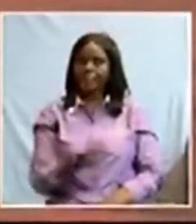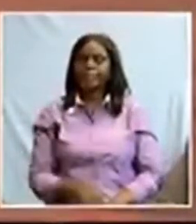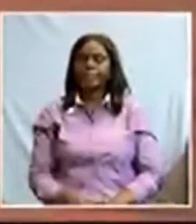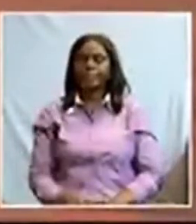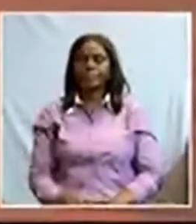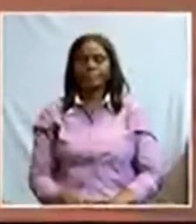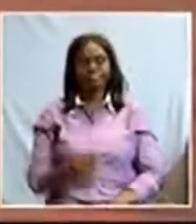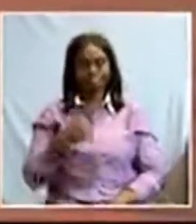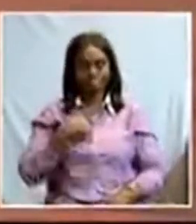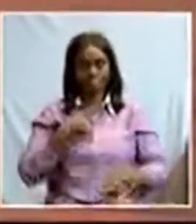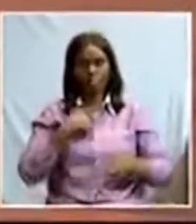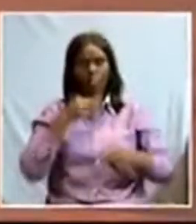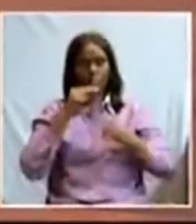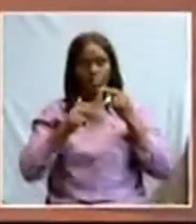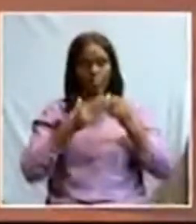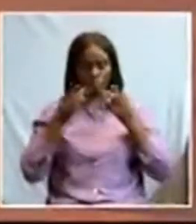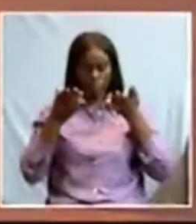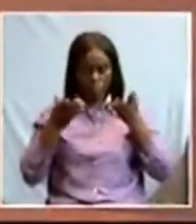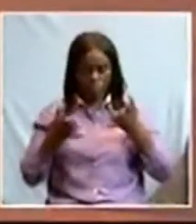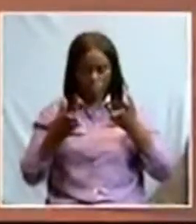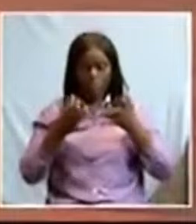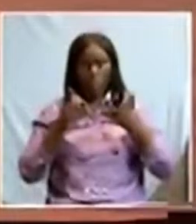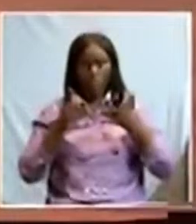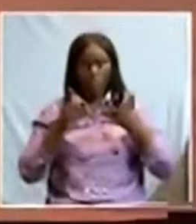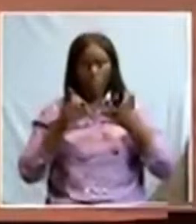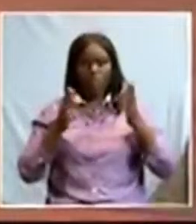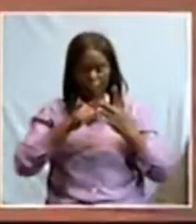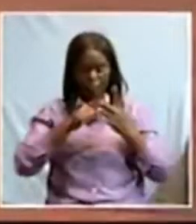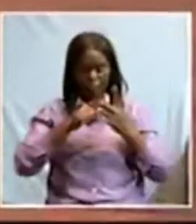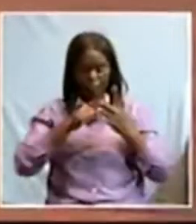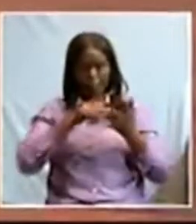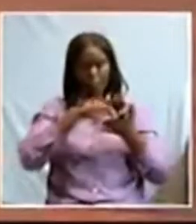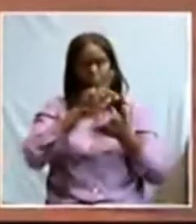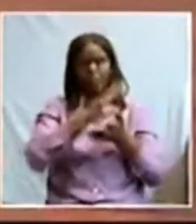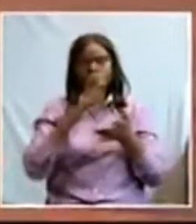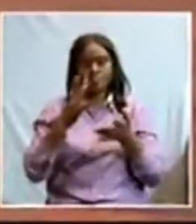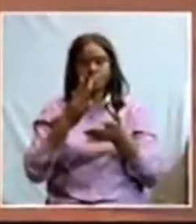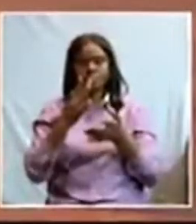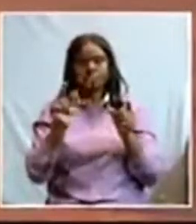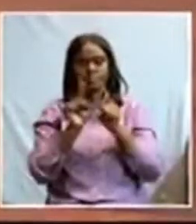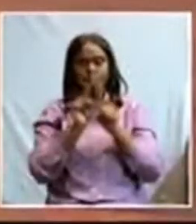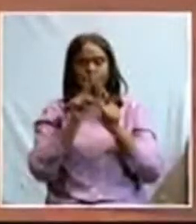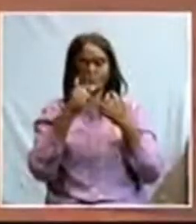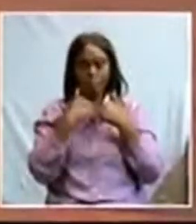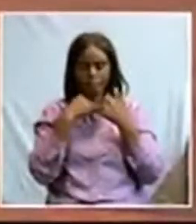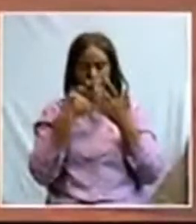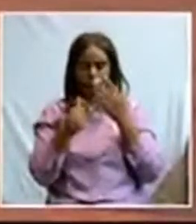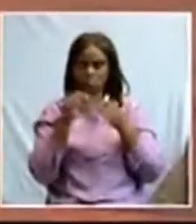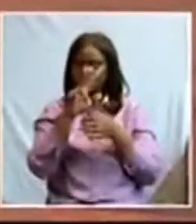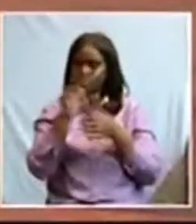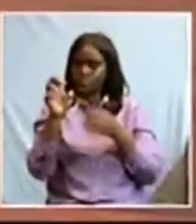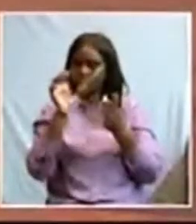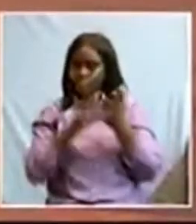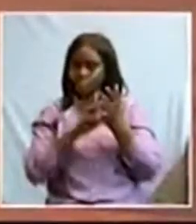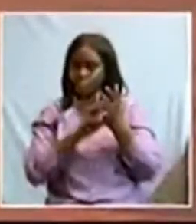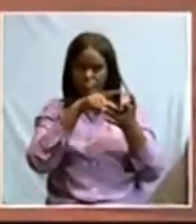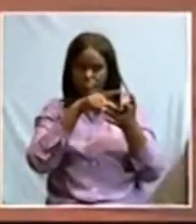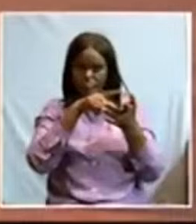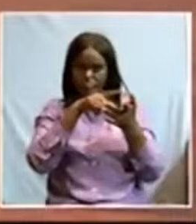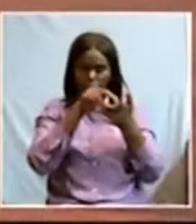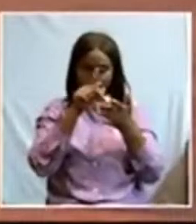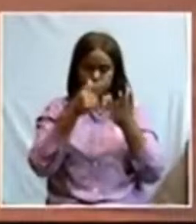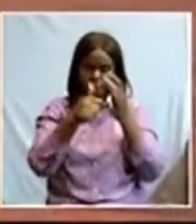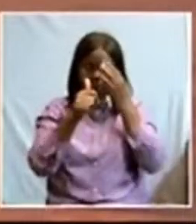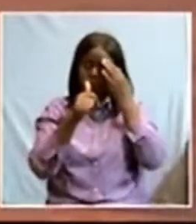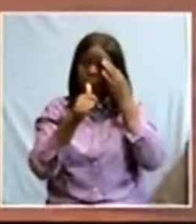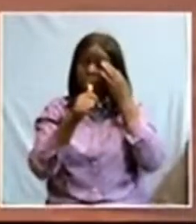What I mean is, here are the beneficiaries paying back, and then you have maybe 200,000 out of payments that they are